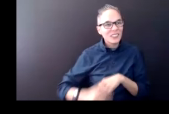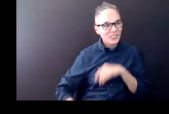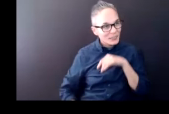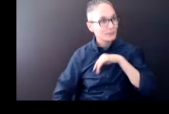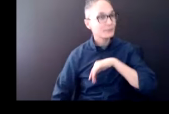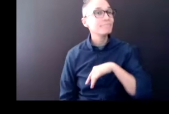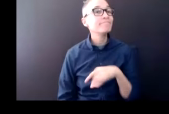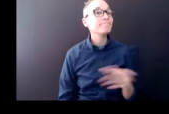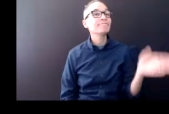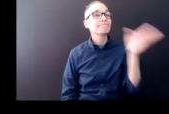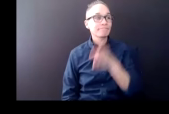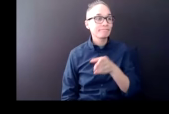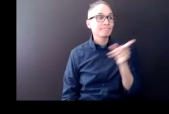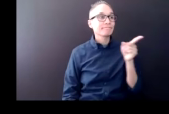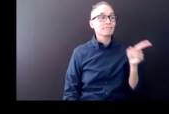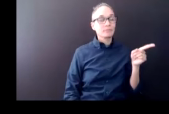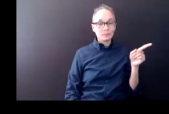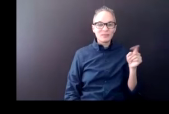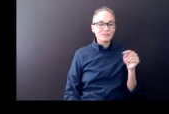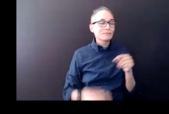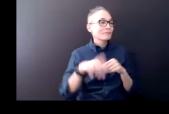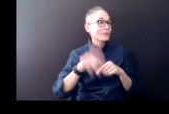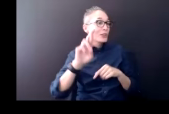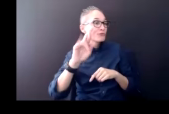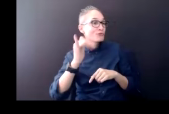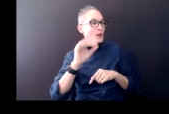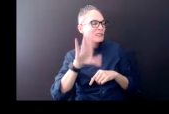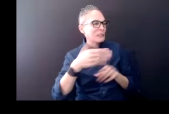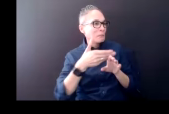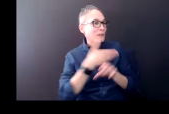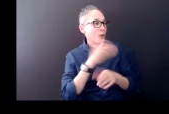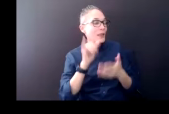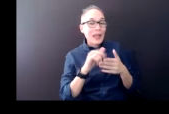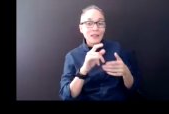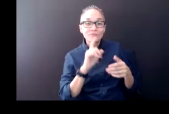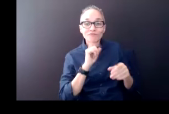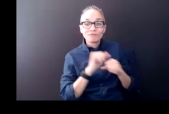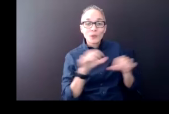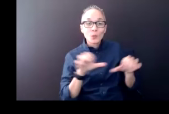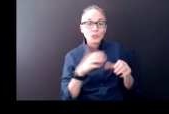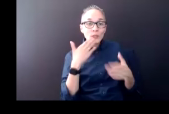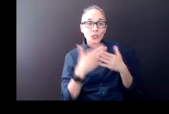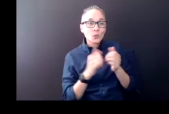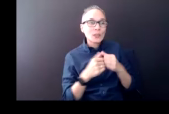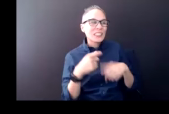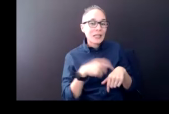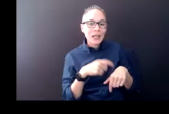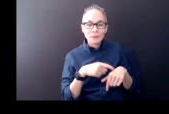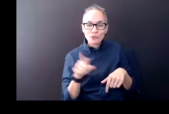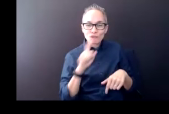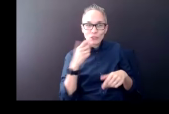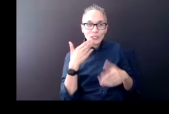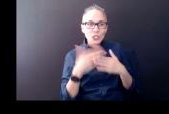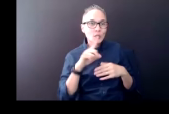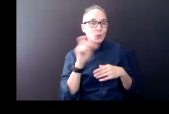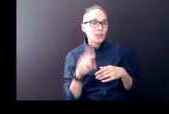on to so this Hey is a Rick, video. I'm sorry, go before you ahead. do that, I think we're actually doing fine on time. You're getting some really good questions